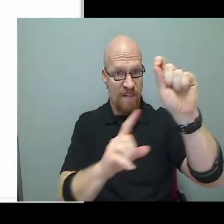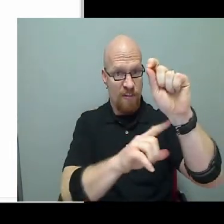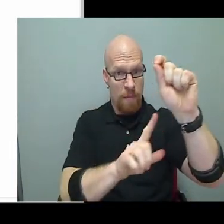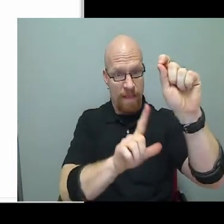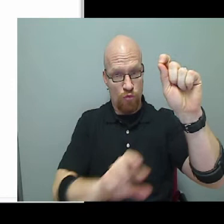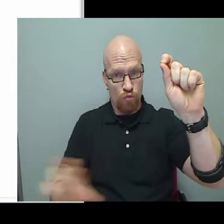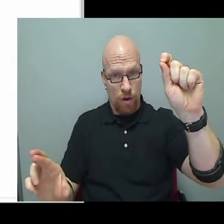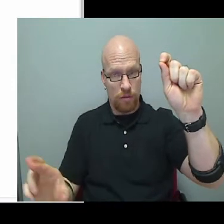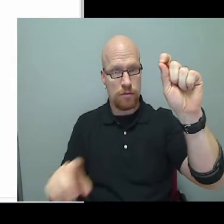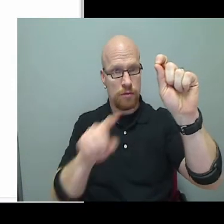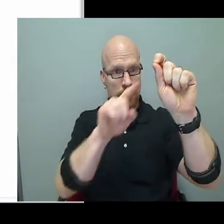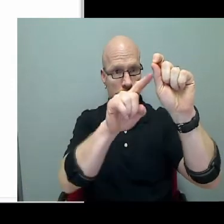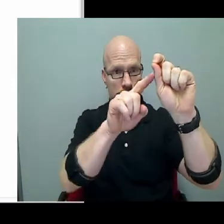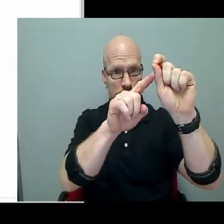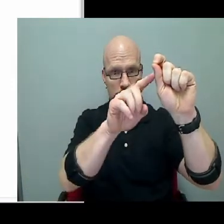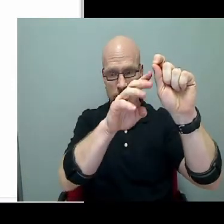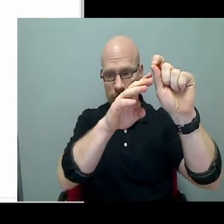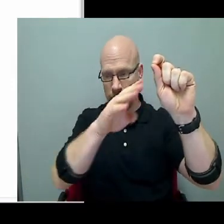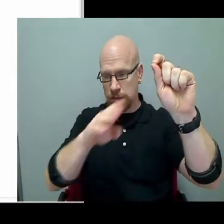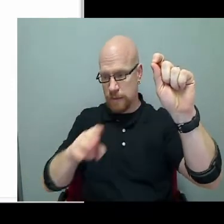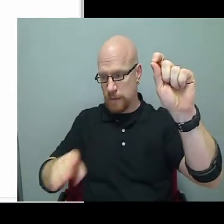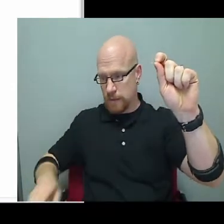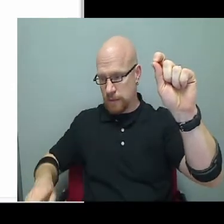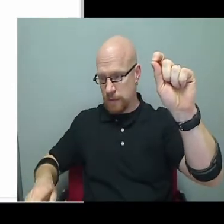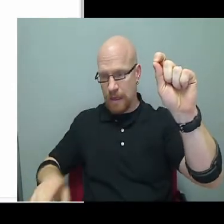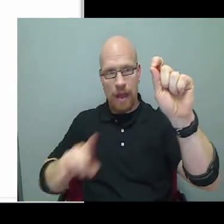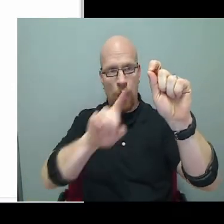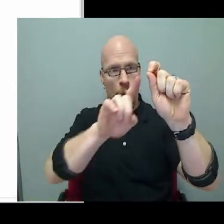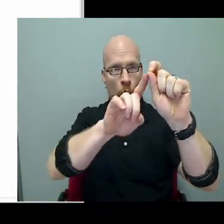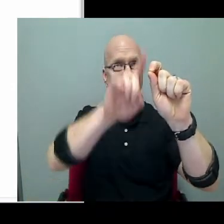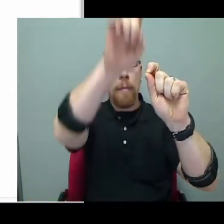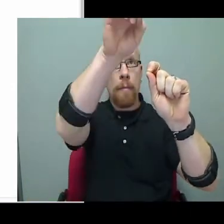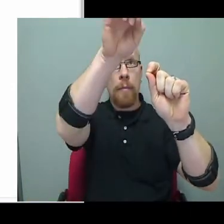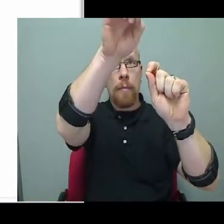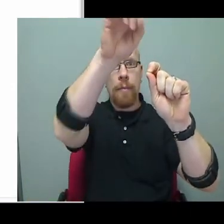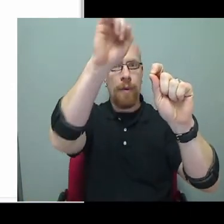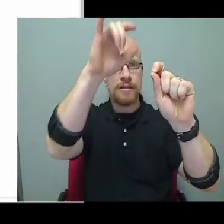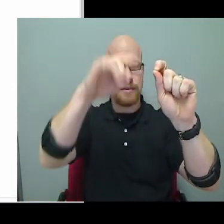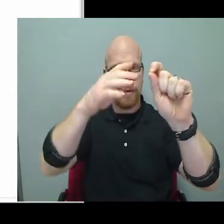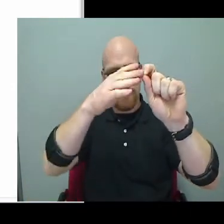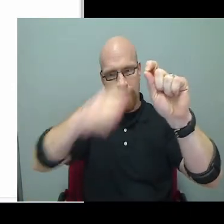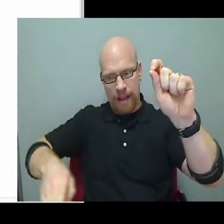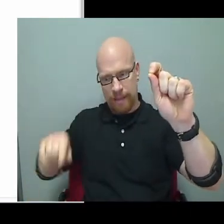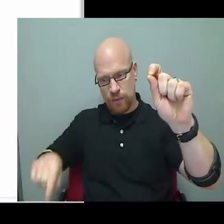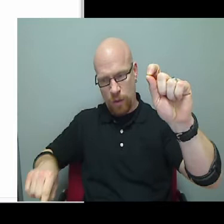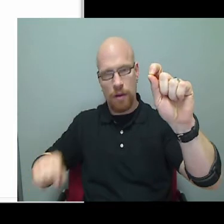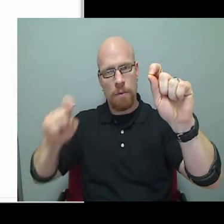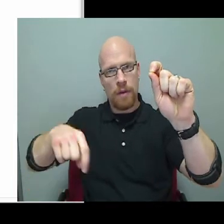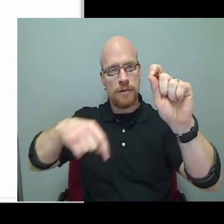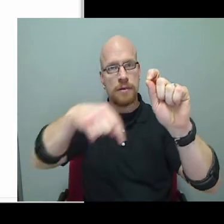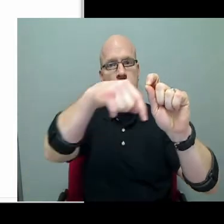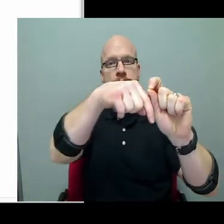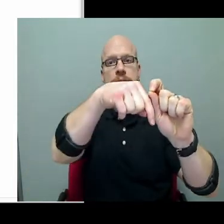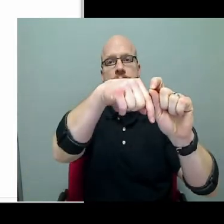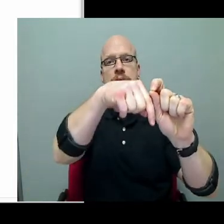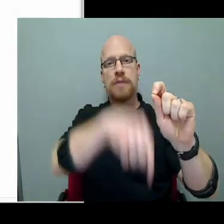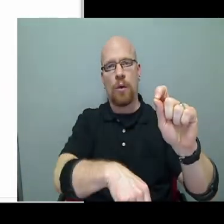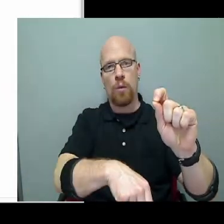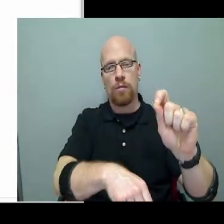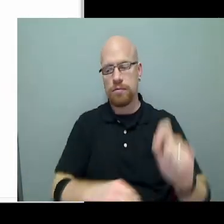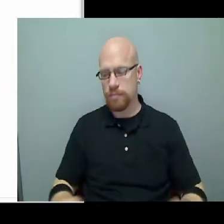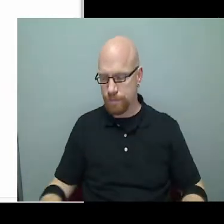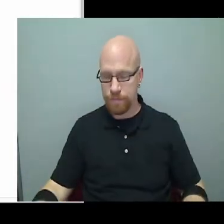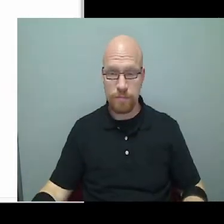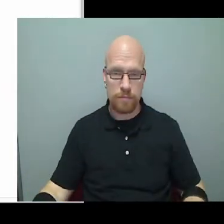Now, one thing to talk about here is a negative slope. So from the first point on the left, I'm not going to go up. I'm going to go